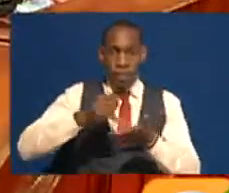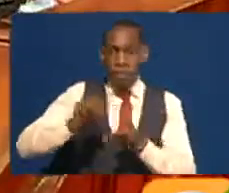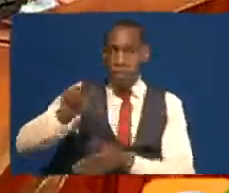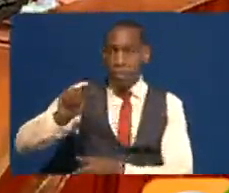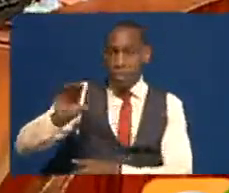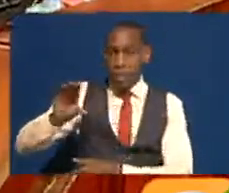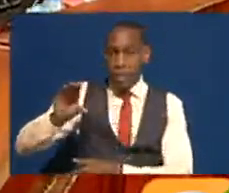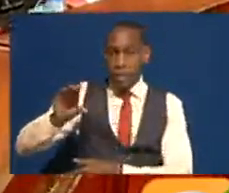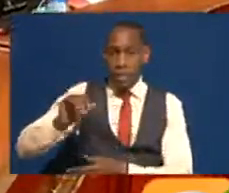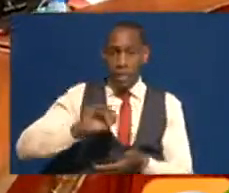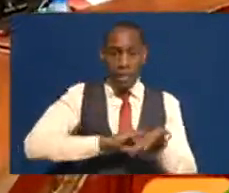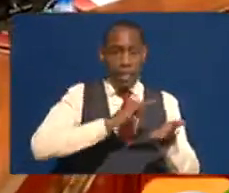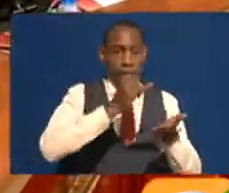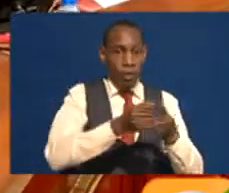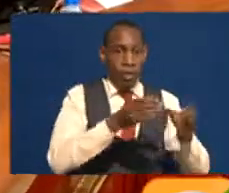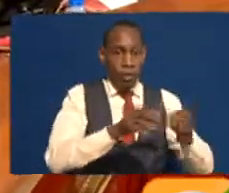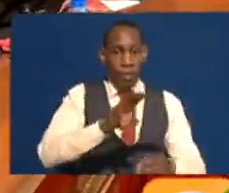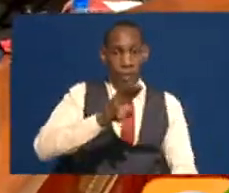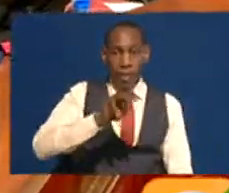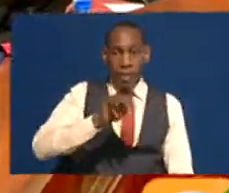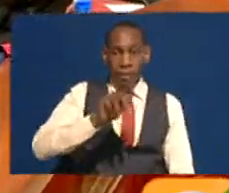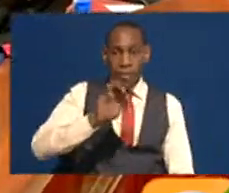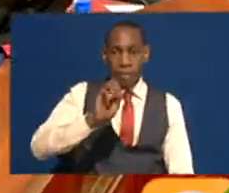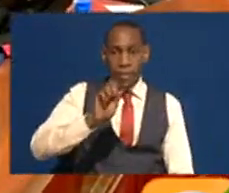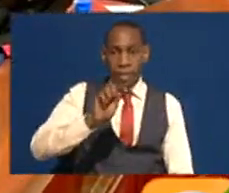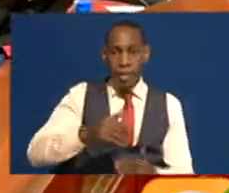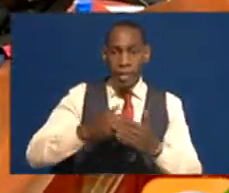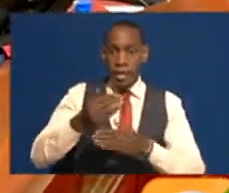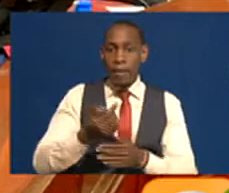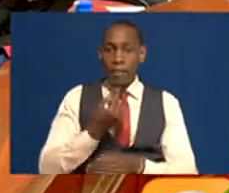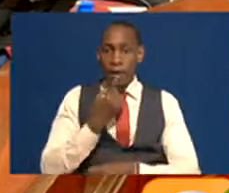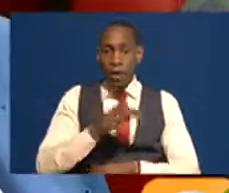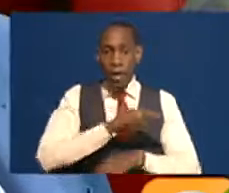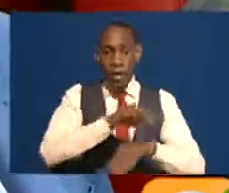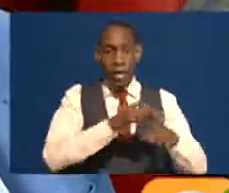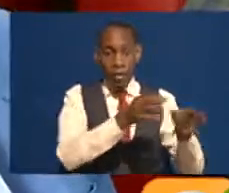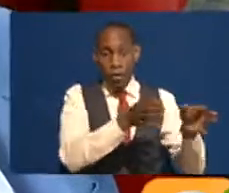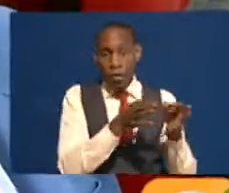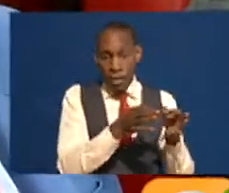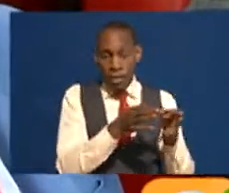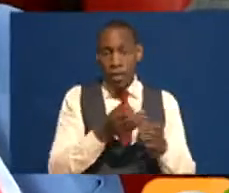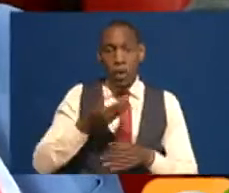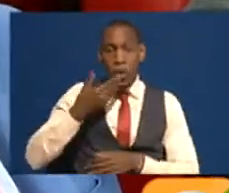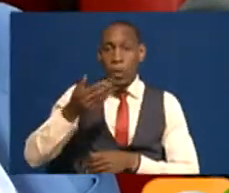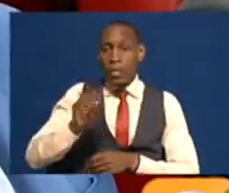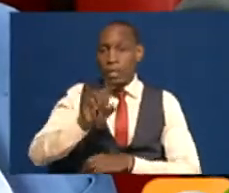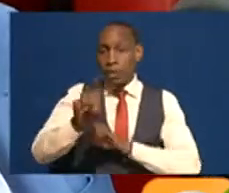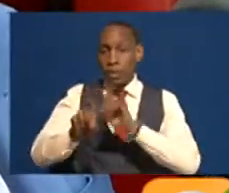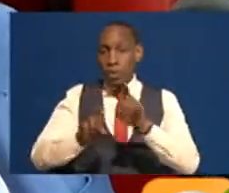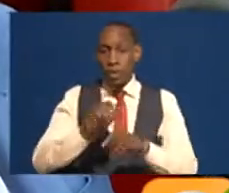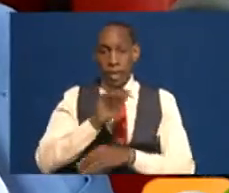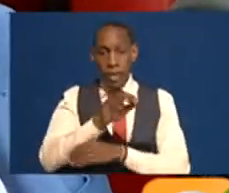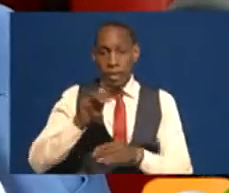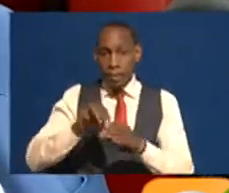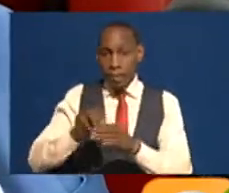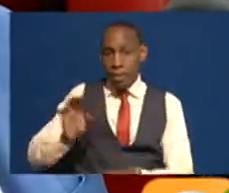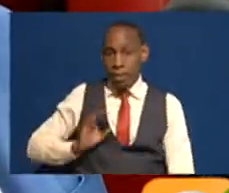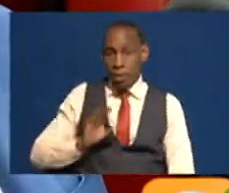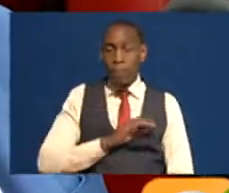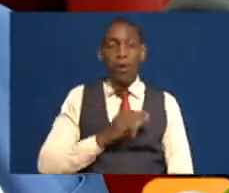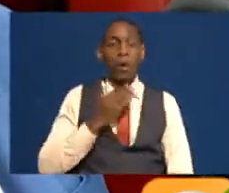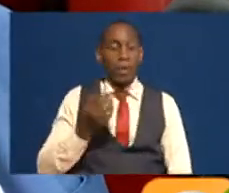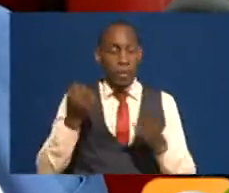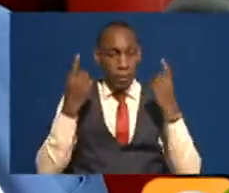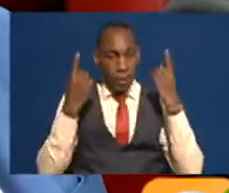and insurance provider Minet was a result of a directive given by the National Treasury. Responding to questions from members of the committee who sought